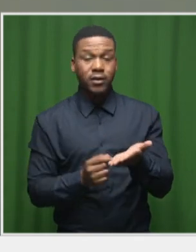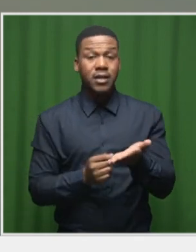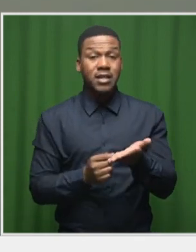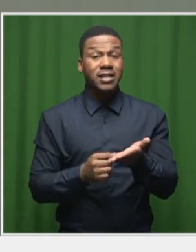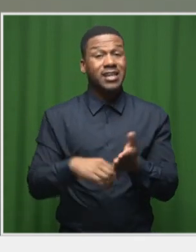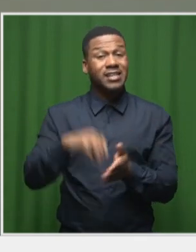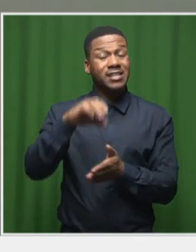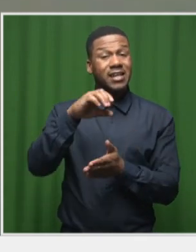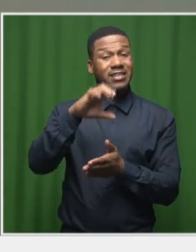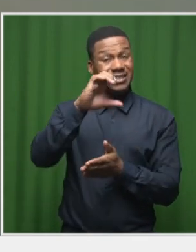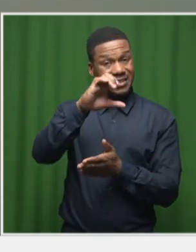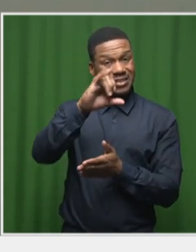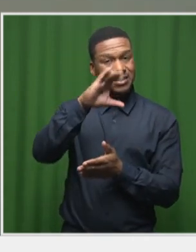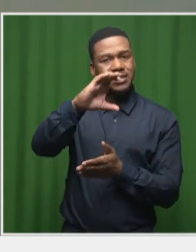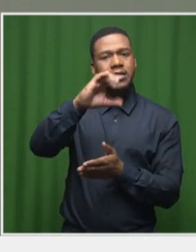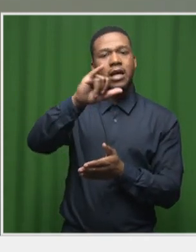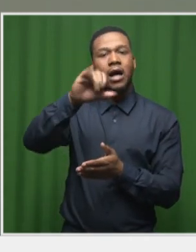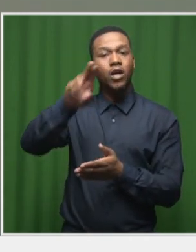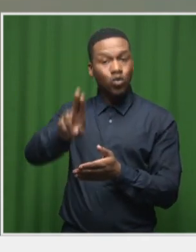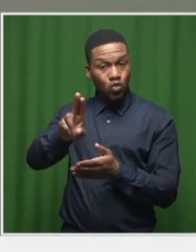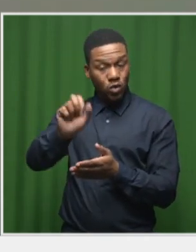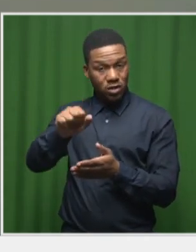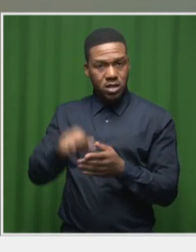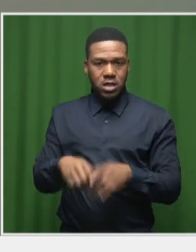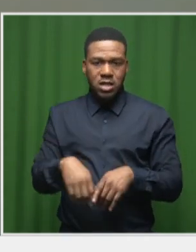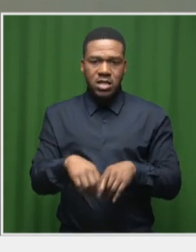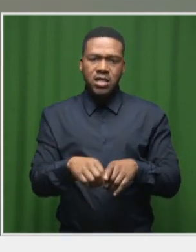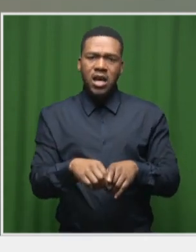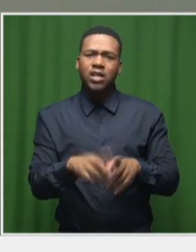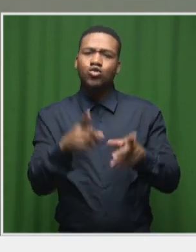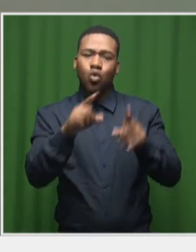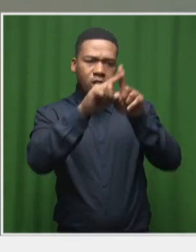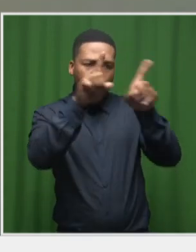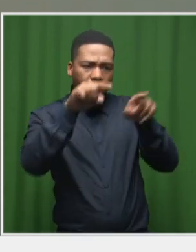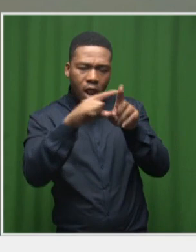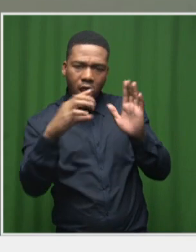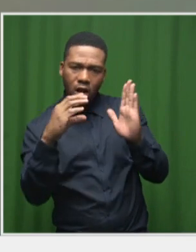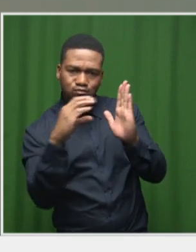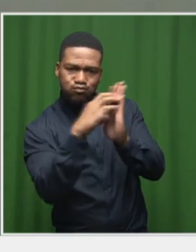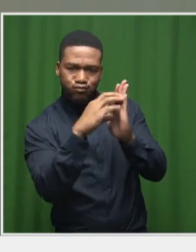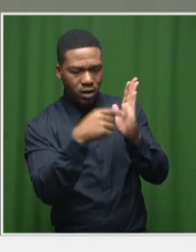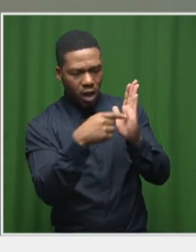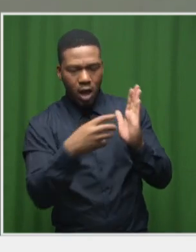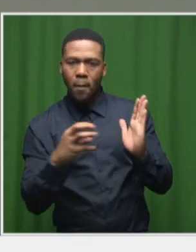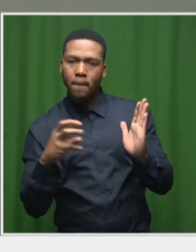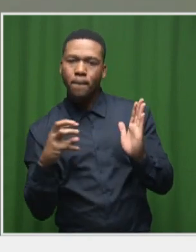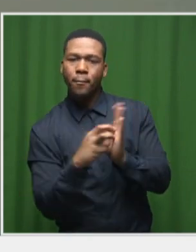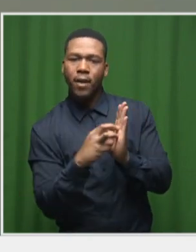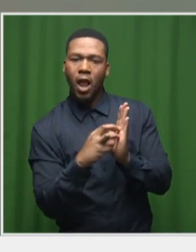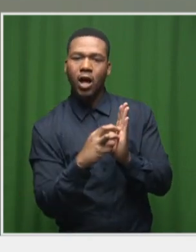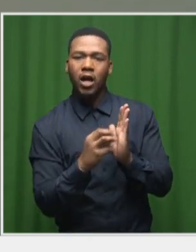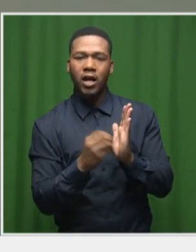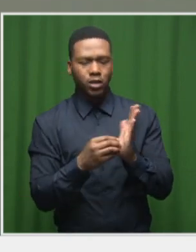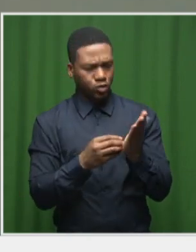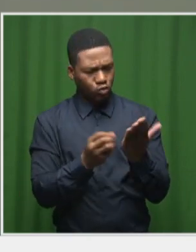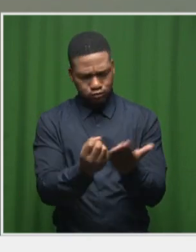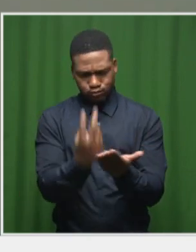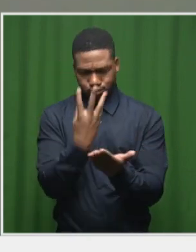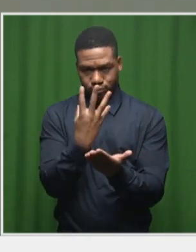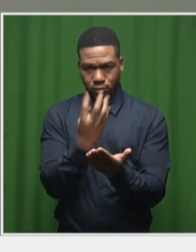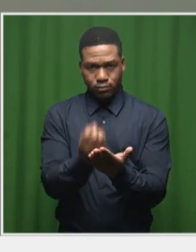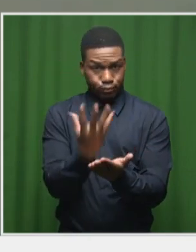interface unit, which is that little gadget that you plug in and that has a display unit.